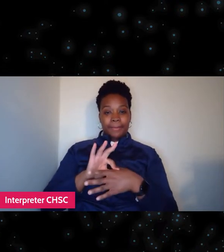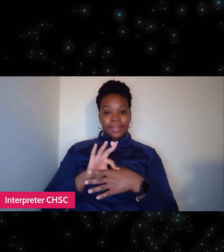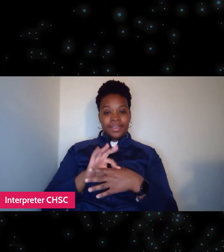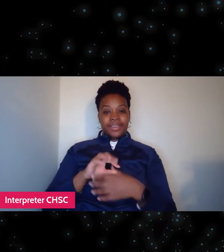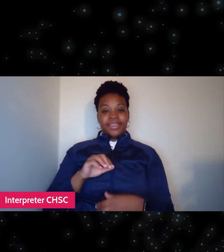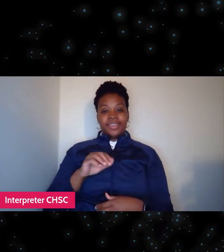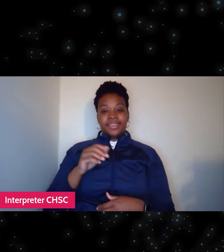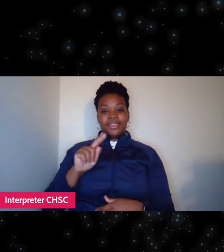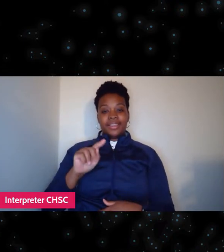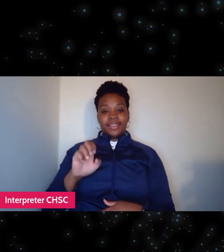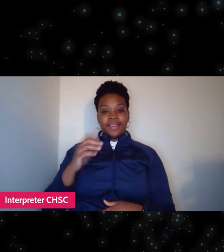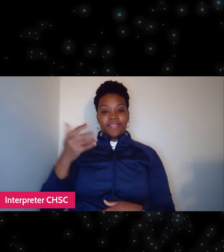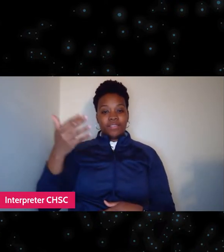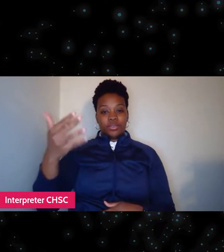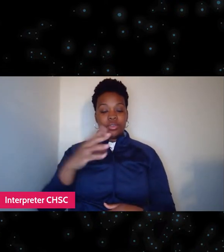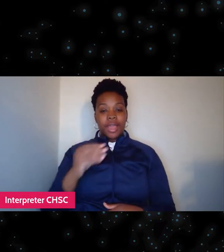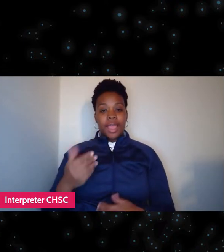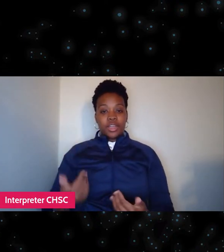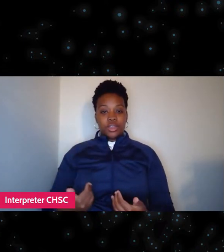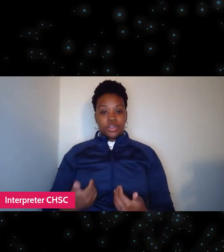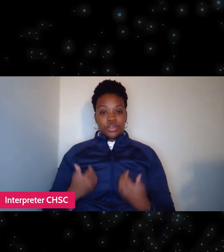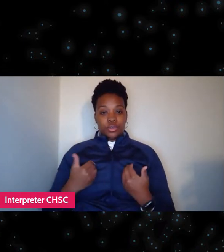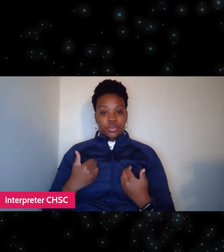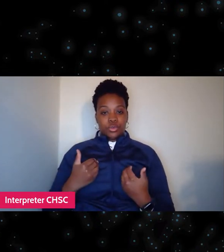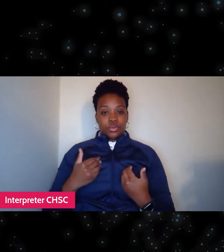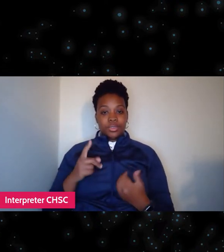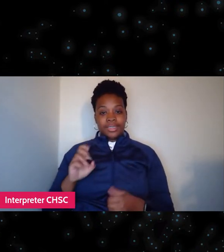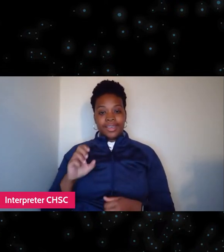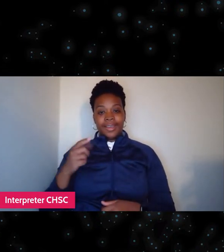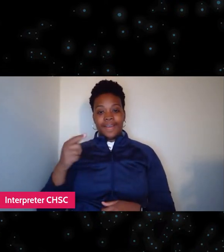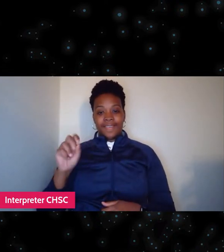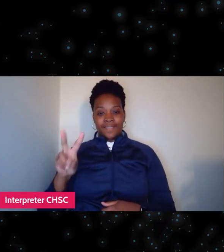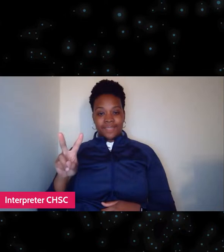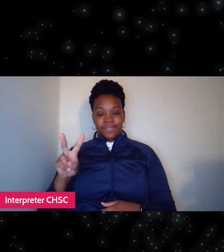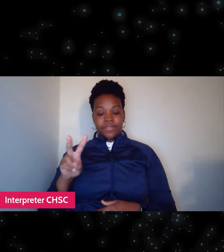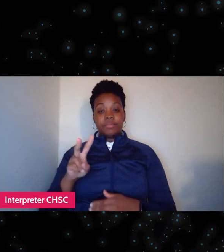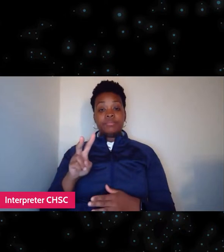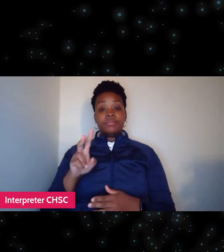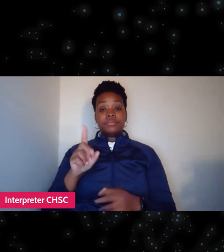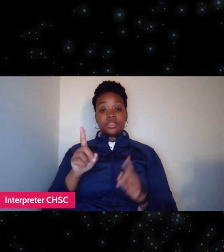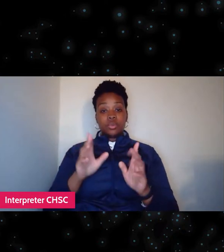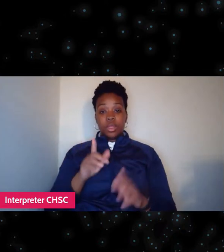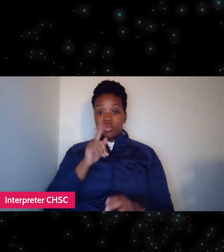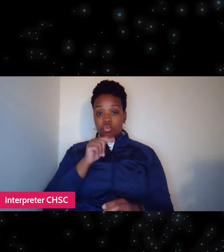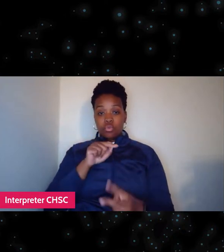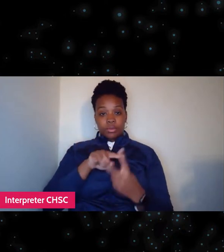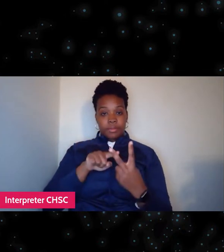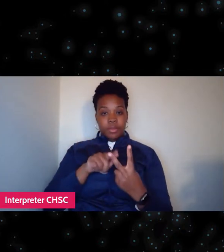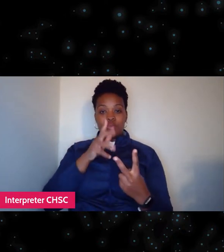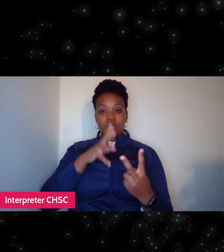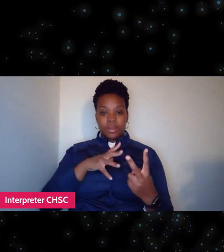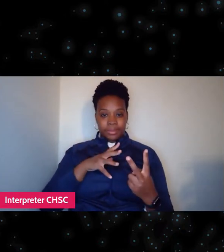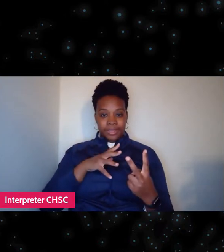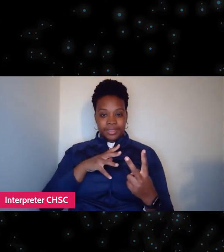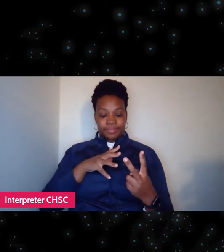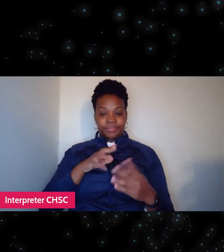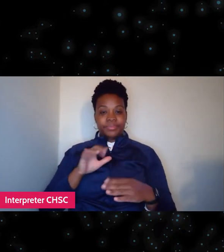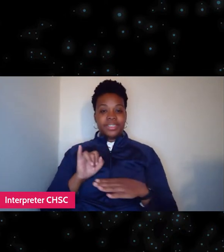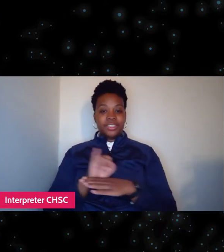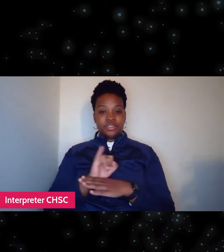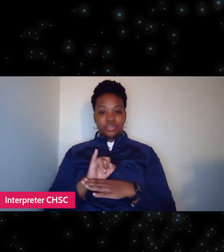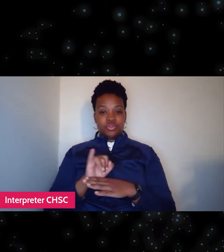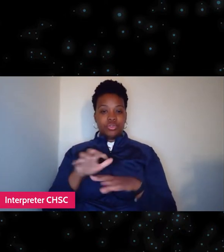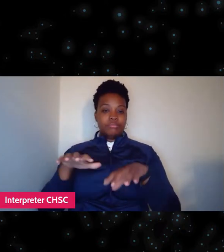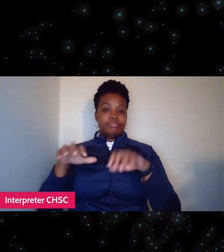v. GOV. Now, both of these films are directed by women, and in an industry that has been historically dominated by